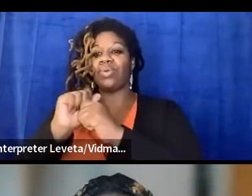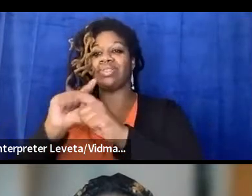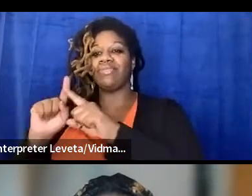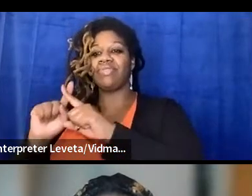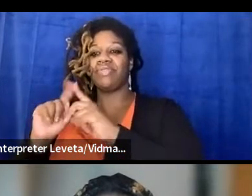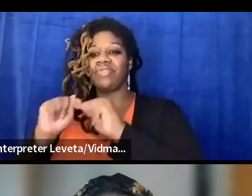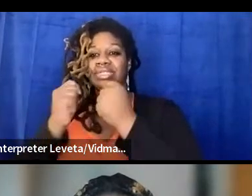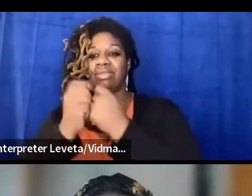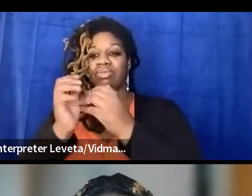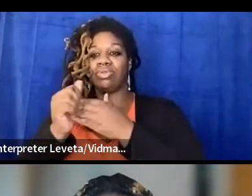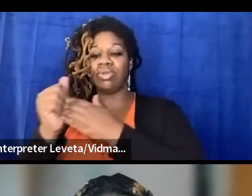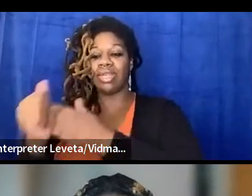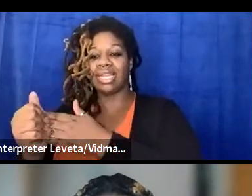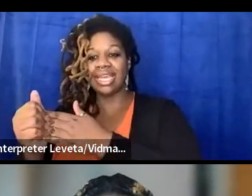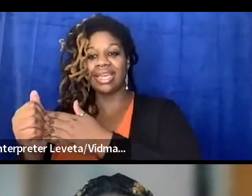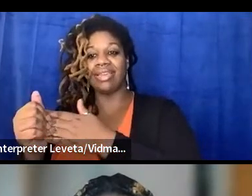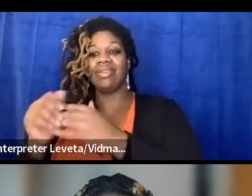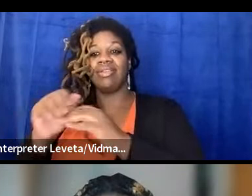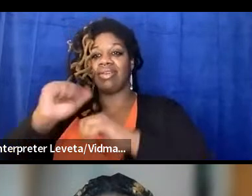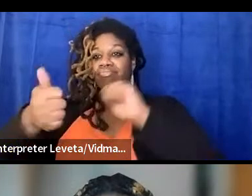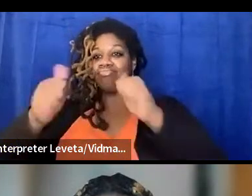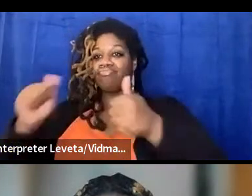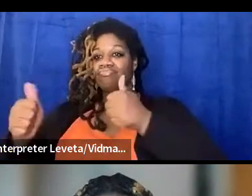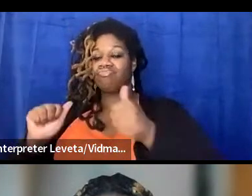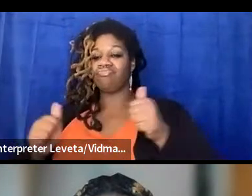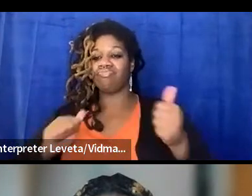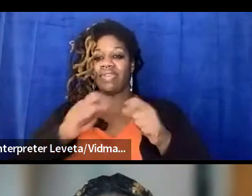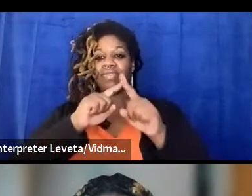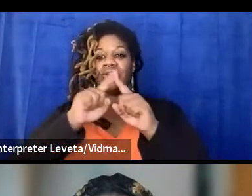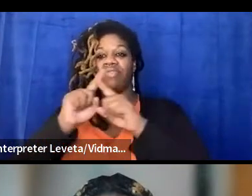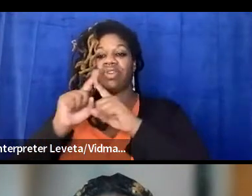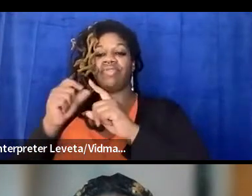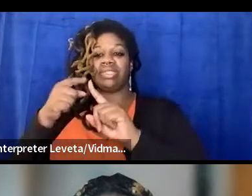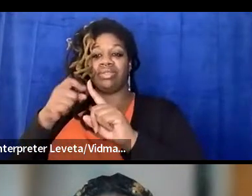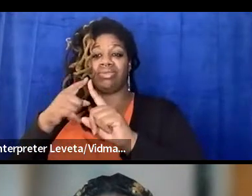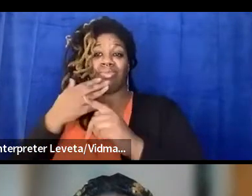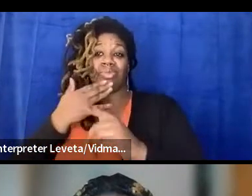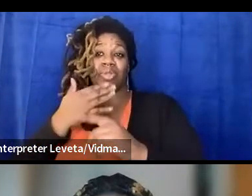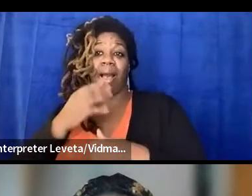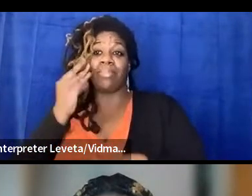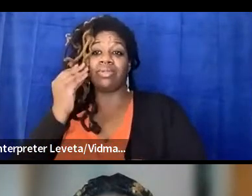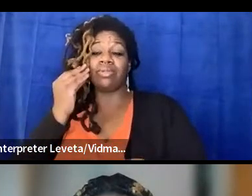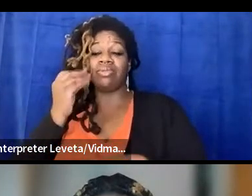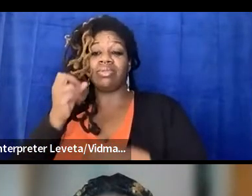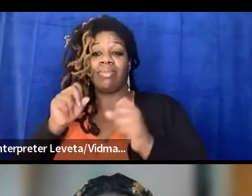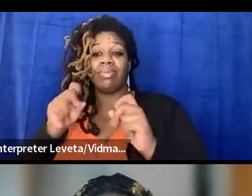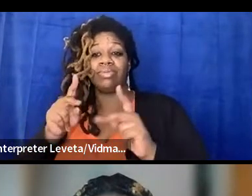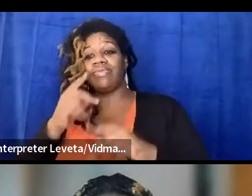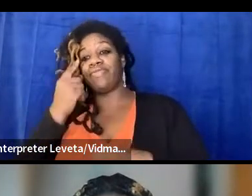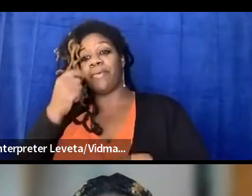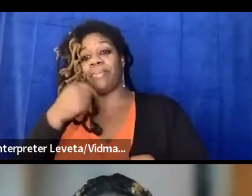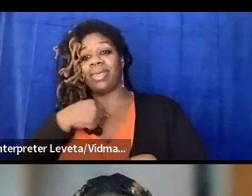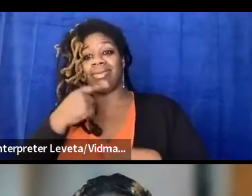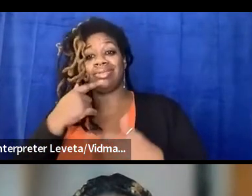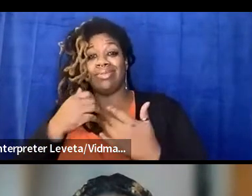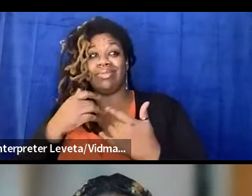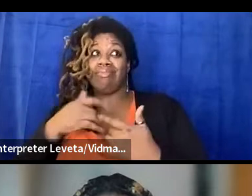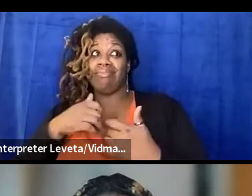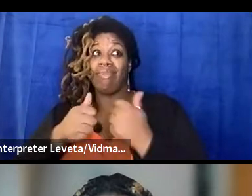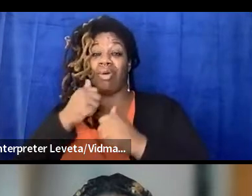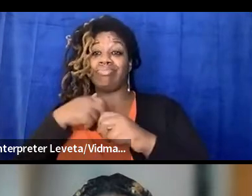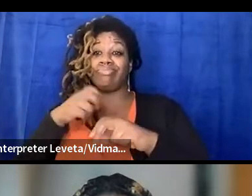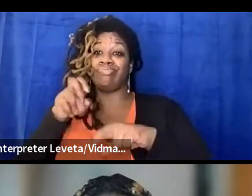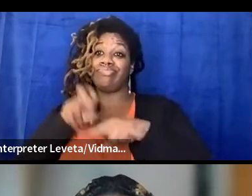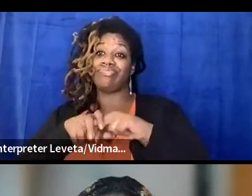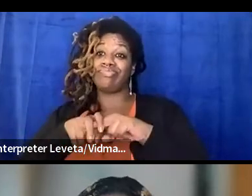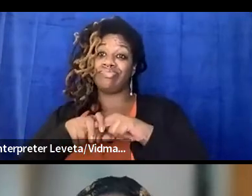to install a few of those sensors. So that was a good opportunity for me. But basically, you kind of sit at your desk in front of your